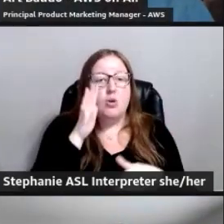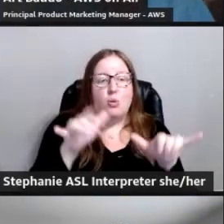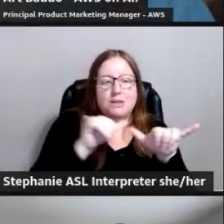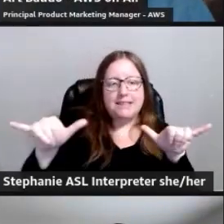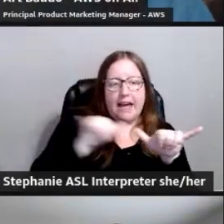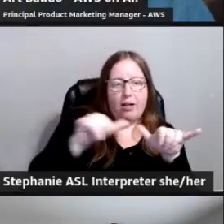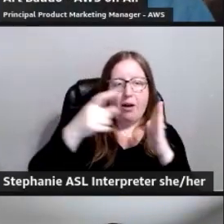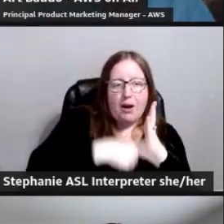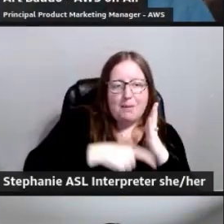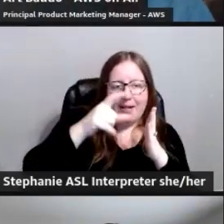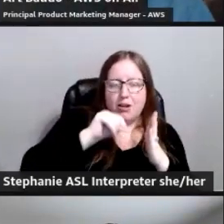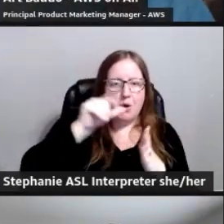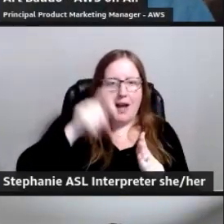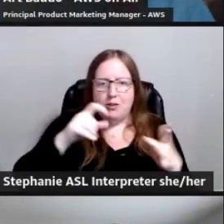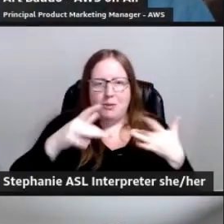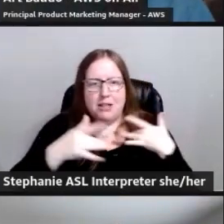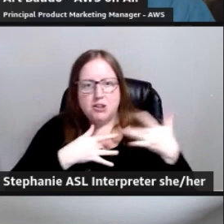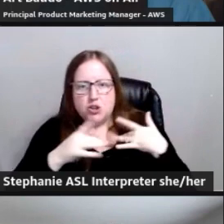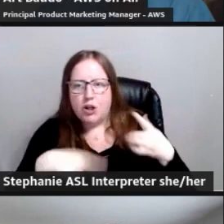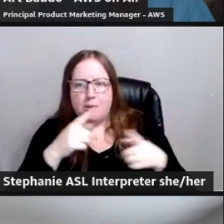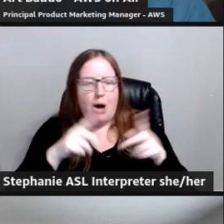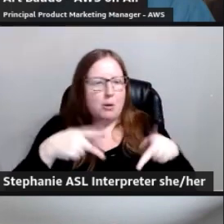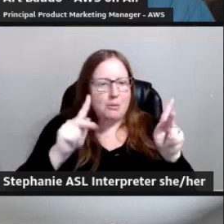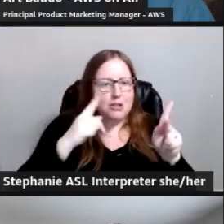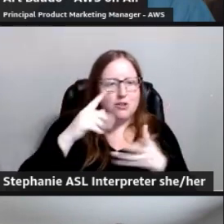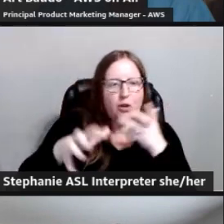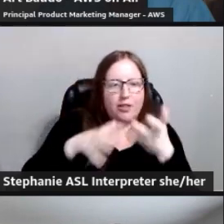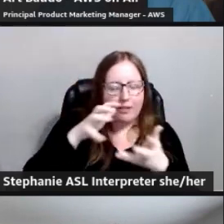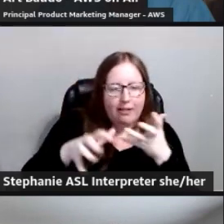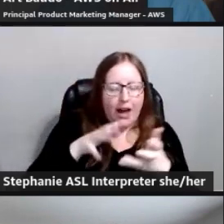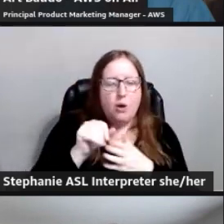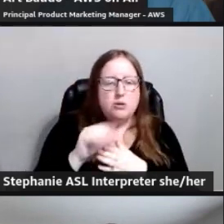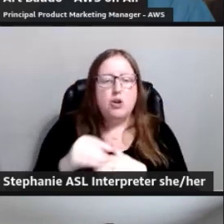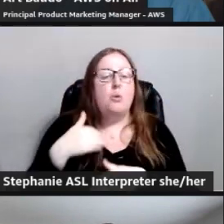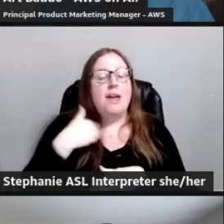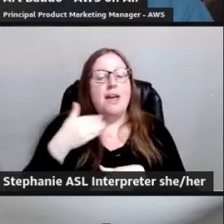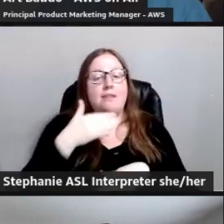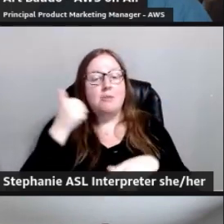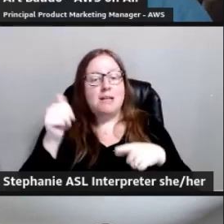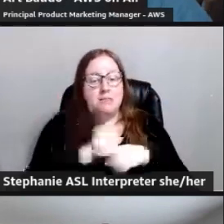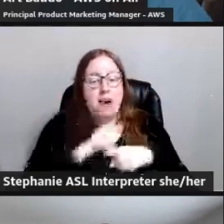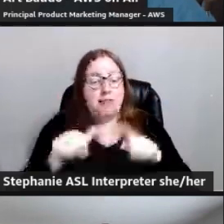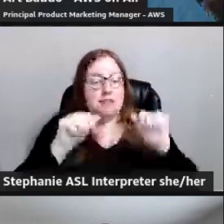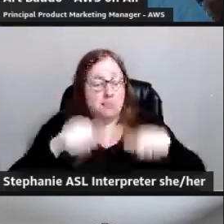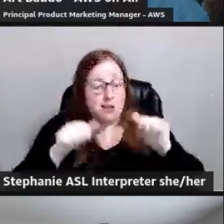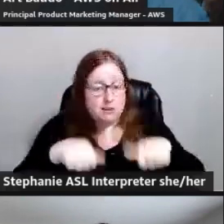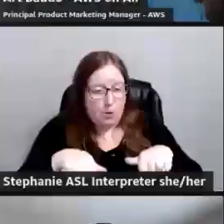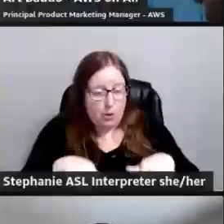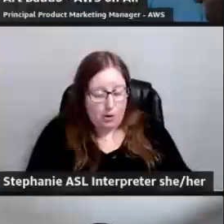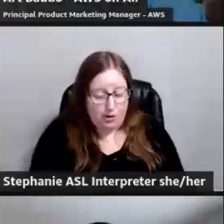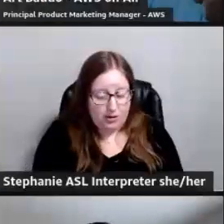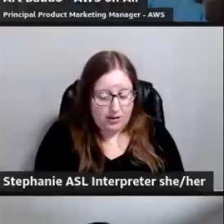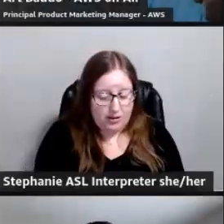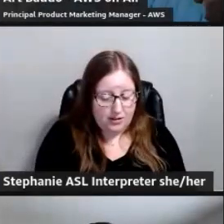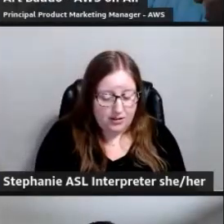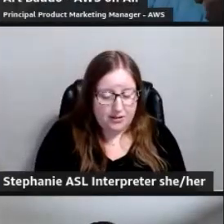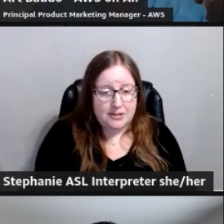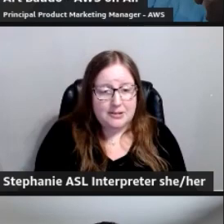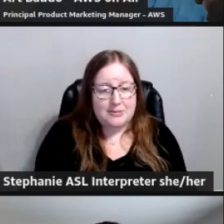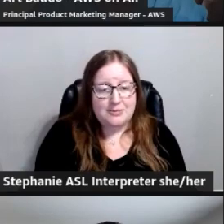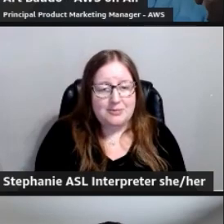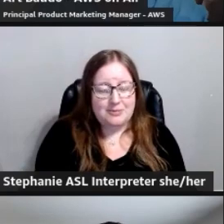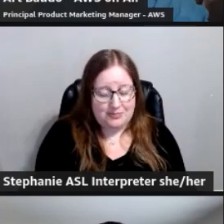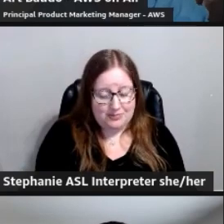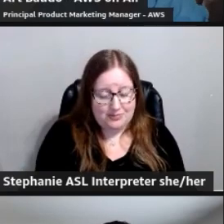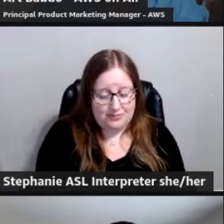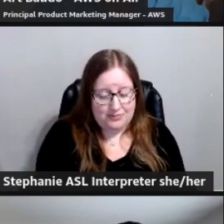have to worry. I'm not over provisioning in the cloud. So I've incorporated as much best practice as possible to minimize resources. Yeah. And